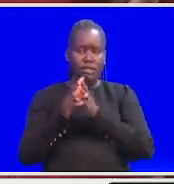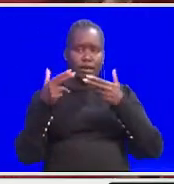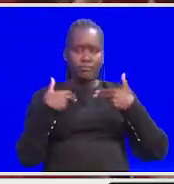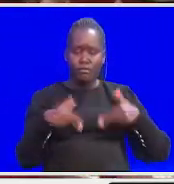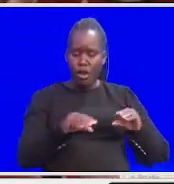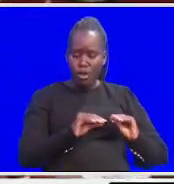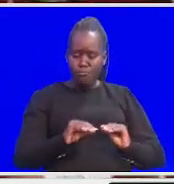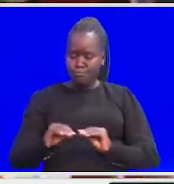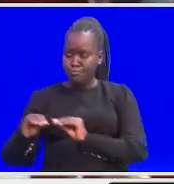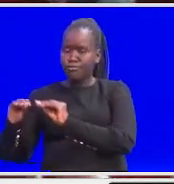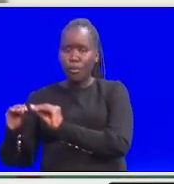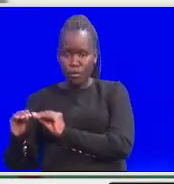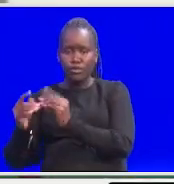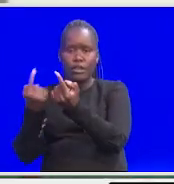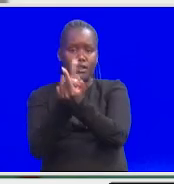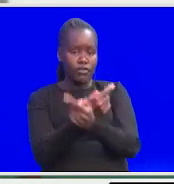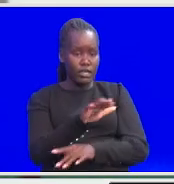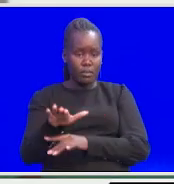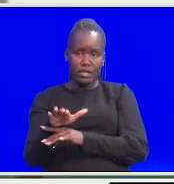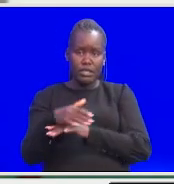moves from one dealer to another.